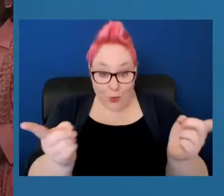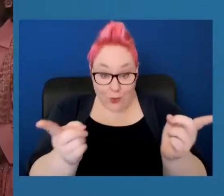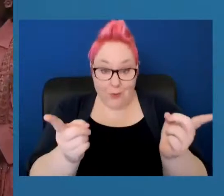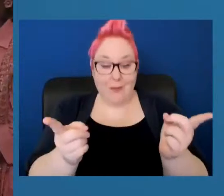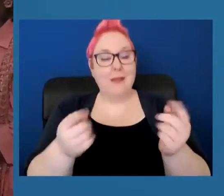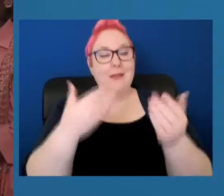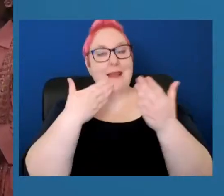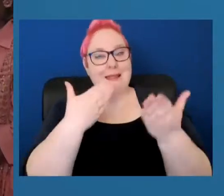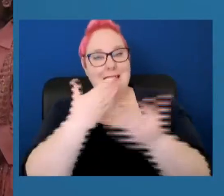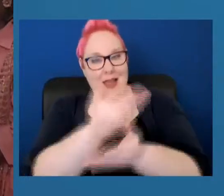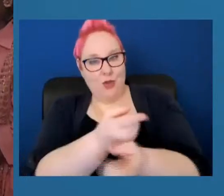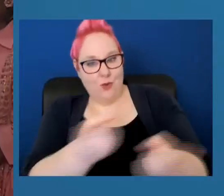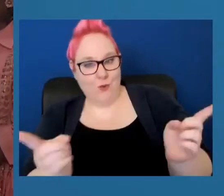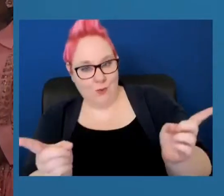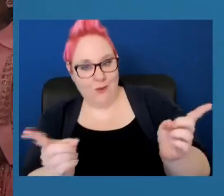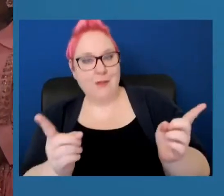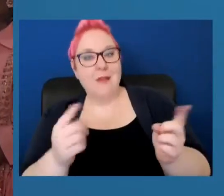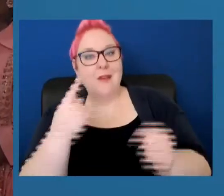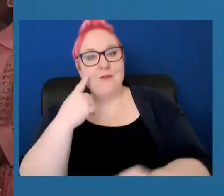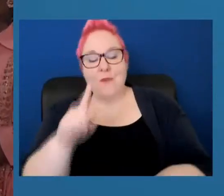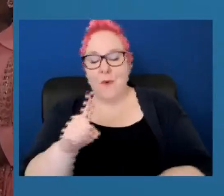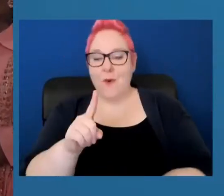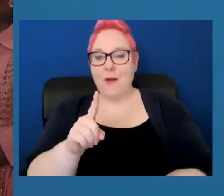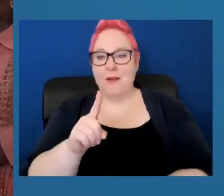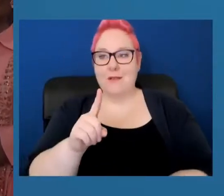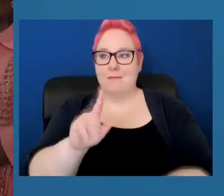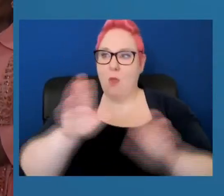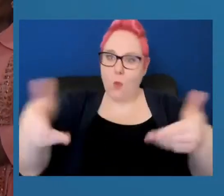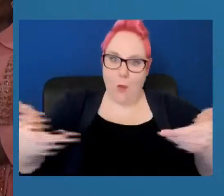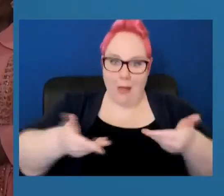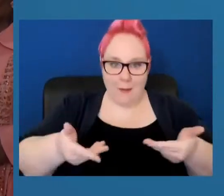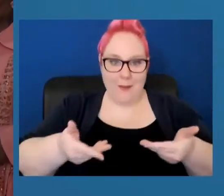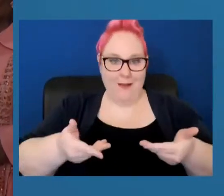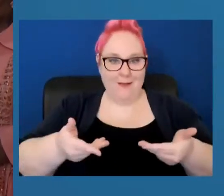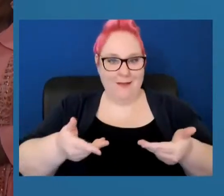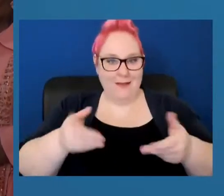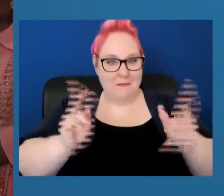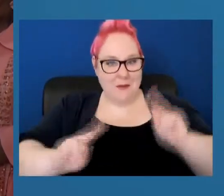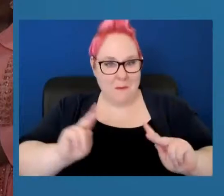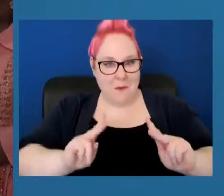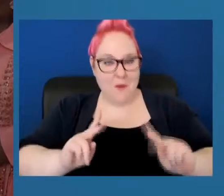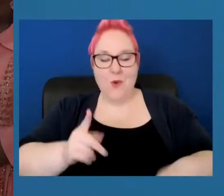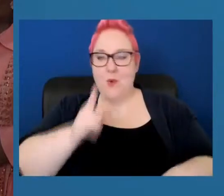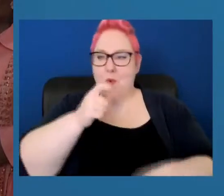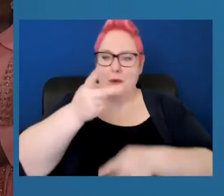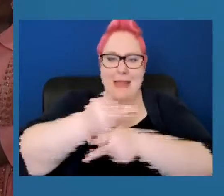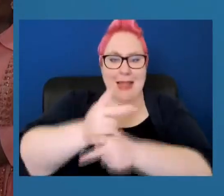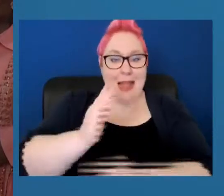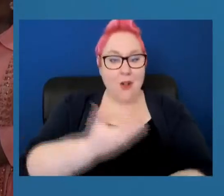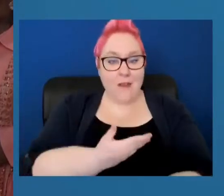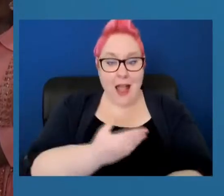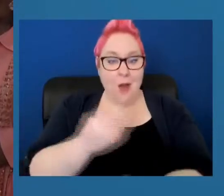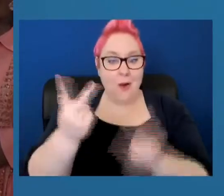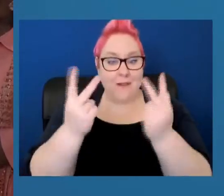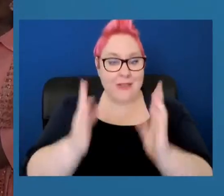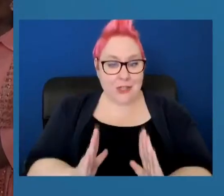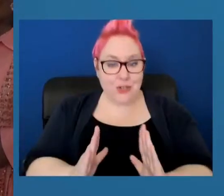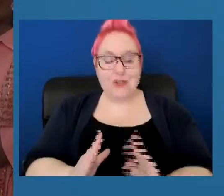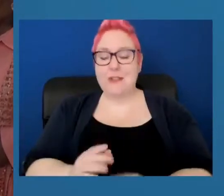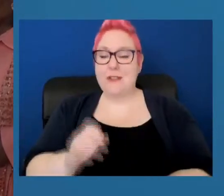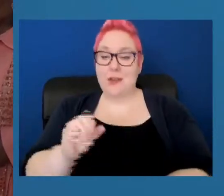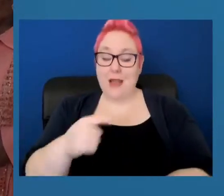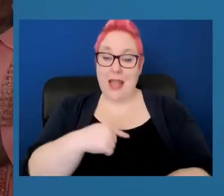you for being the welcoming committee, the people who take care of our visitors, who put such a wonderful face